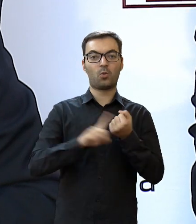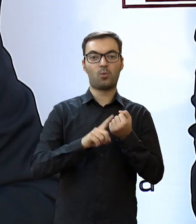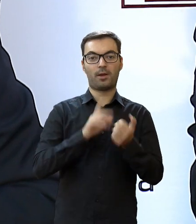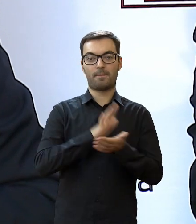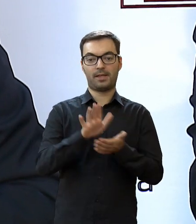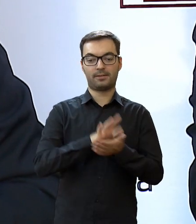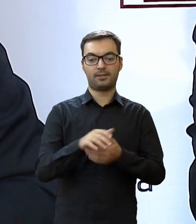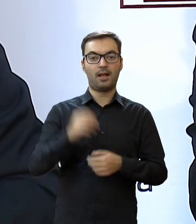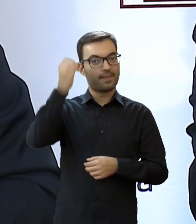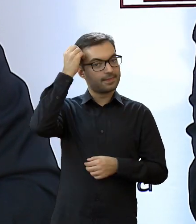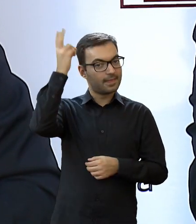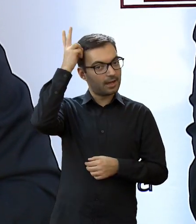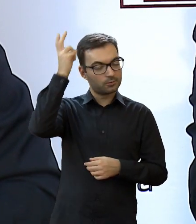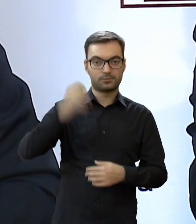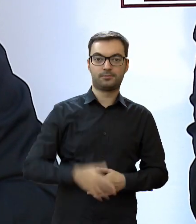21.55%.